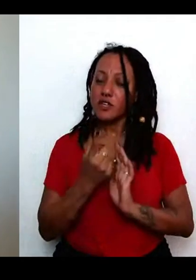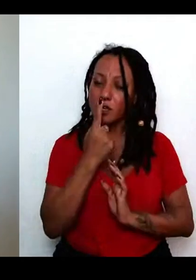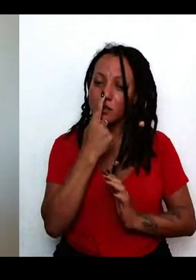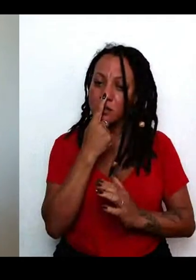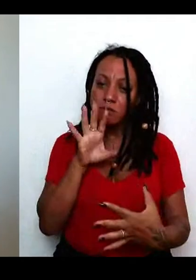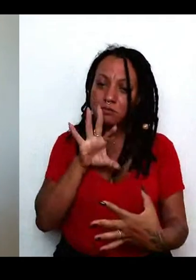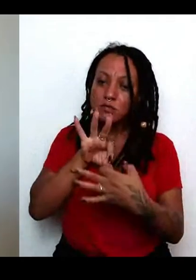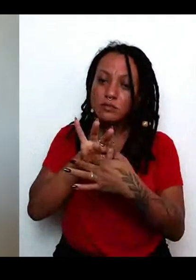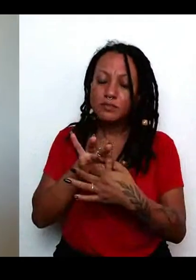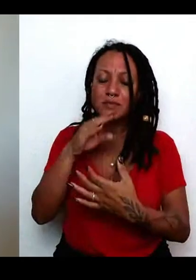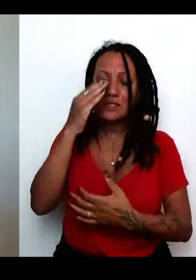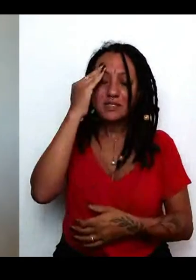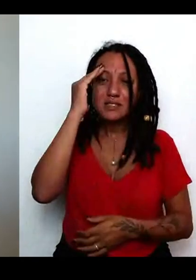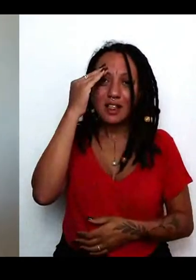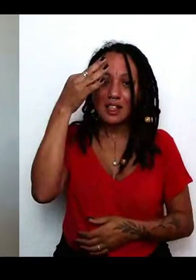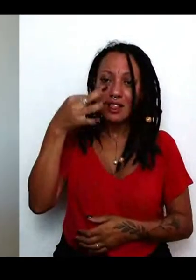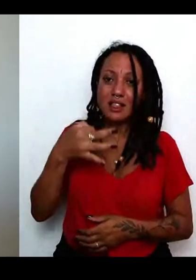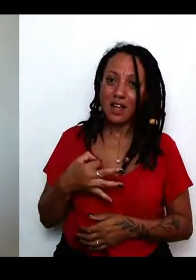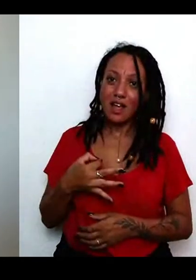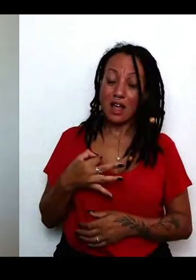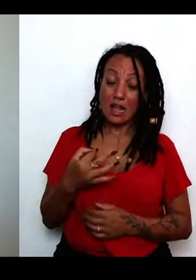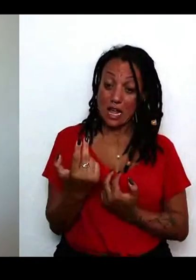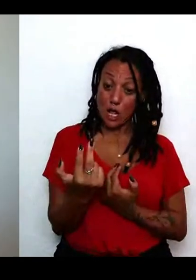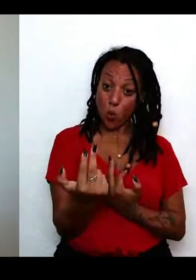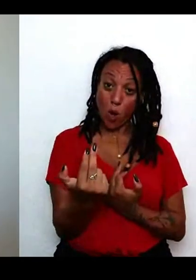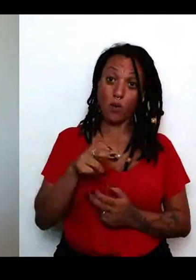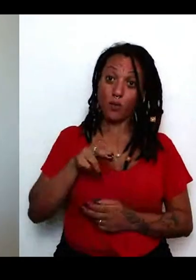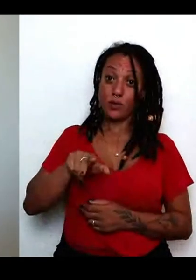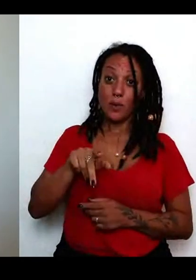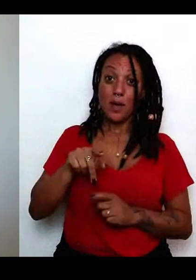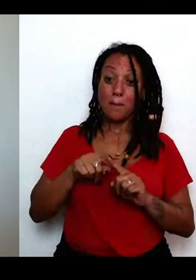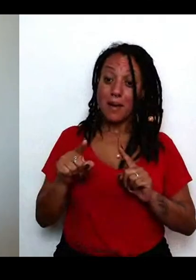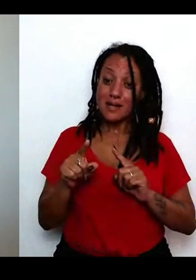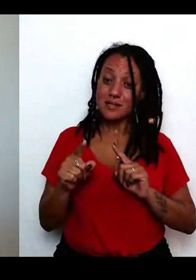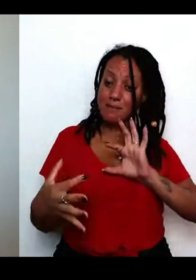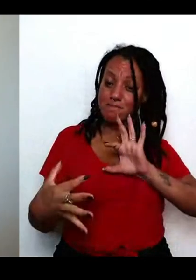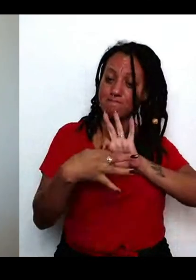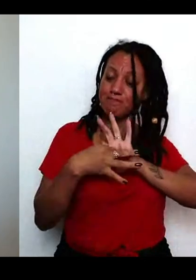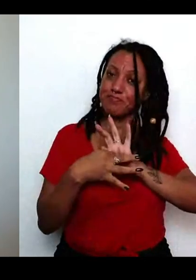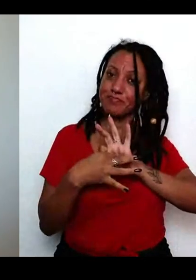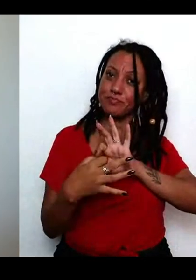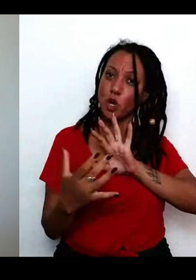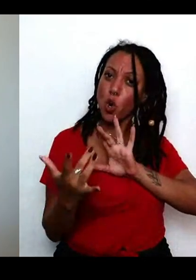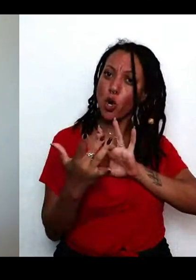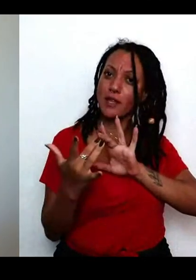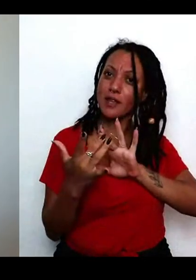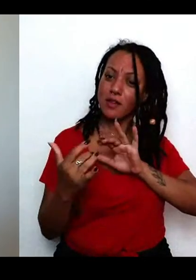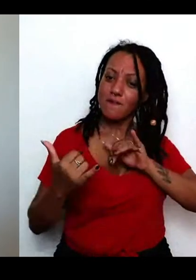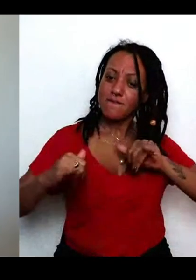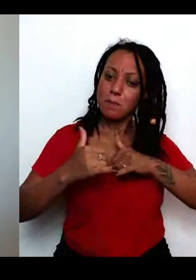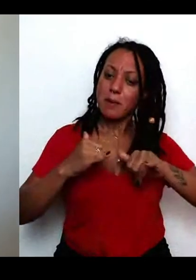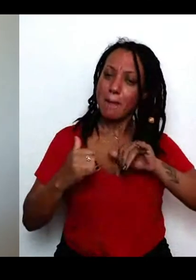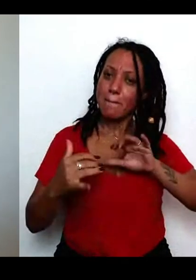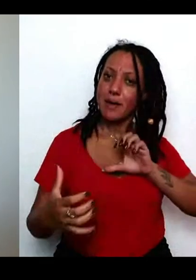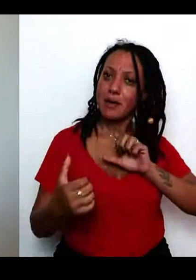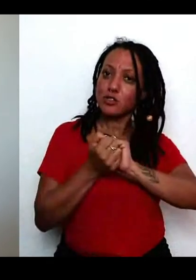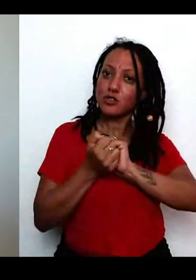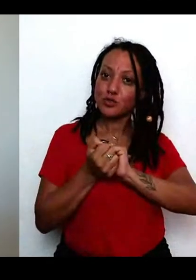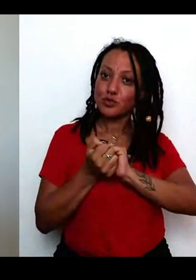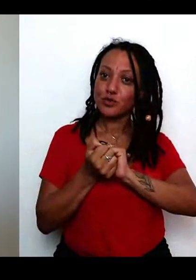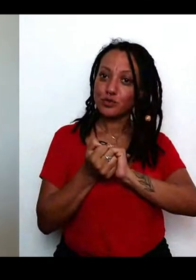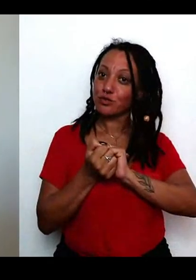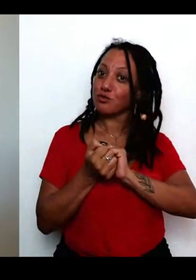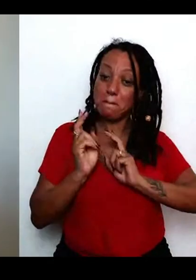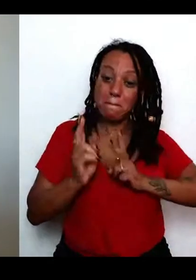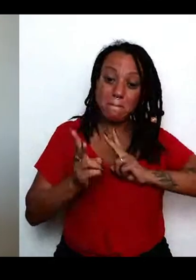we um We Belong Together We vibrate together we essentially even in the same bodies or bodies that connect